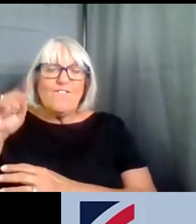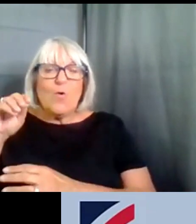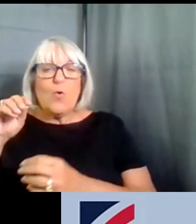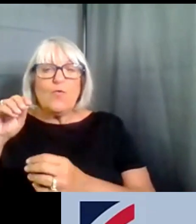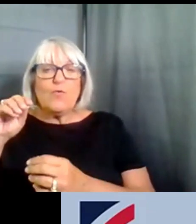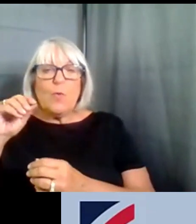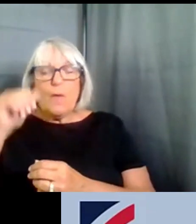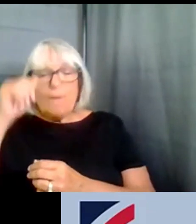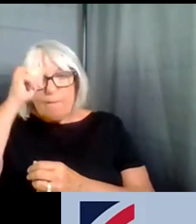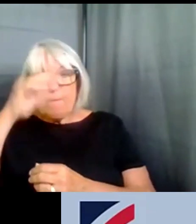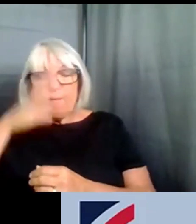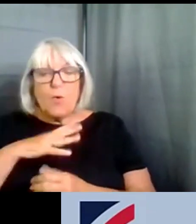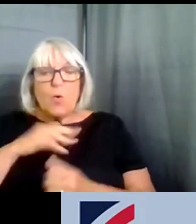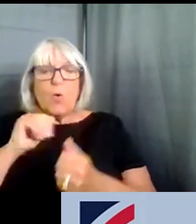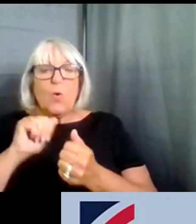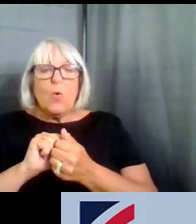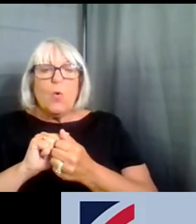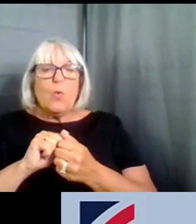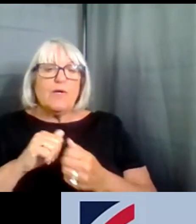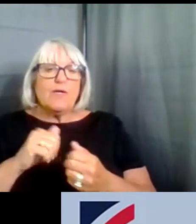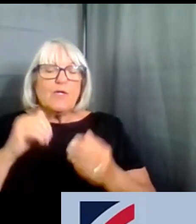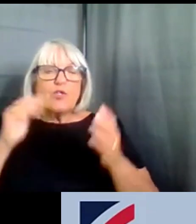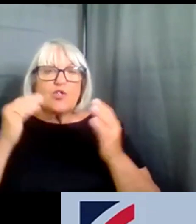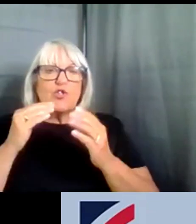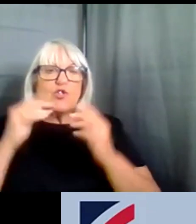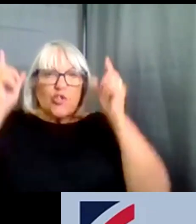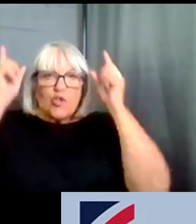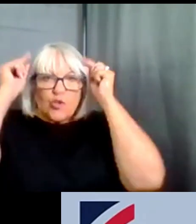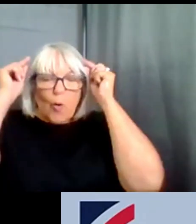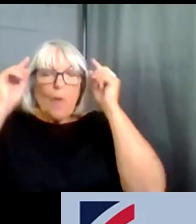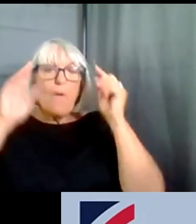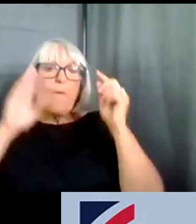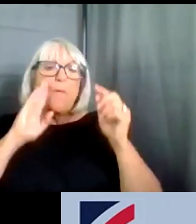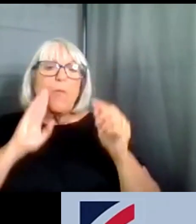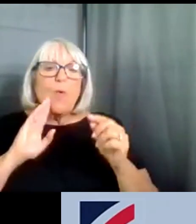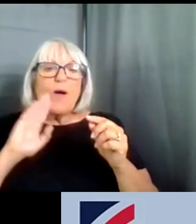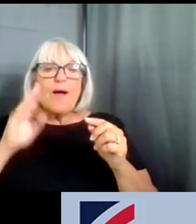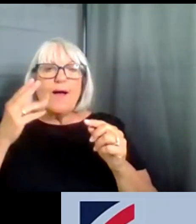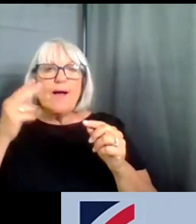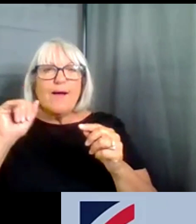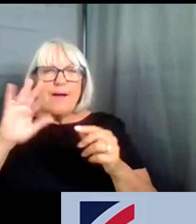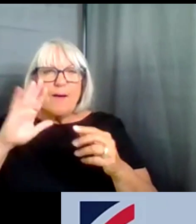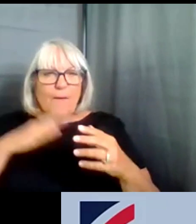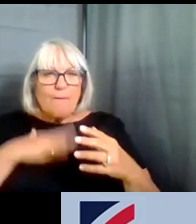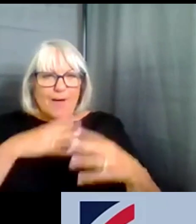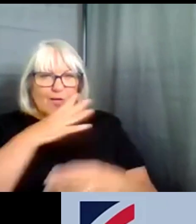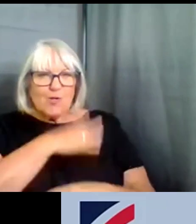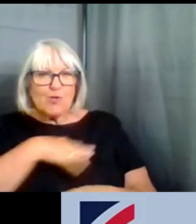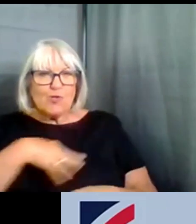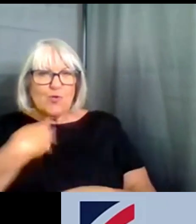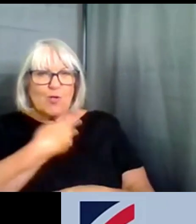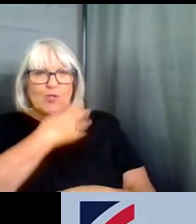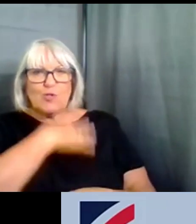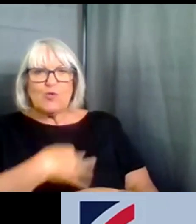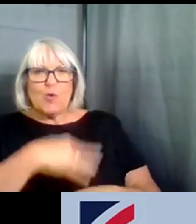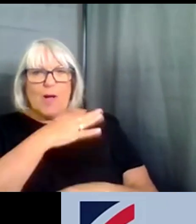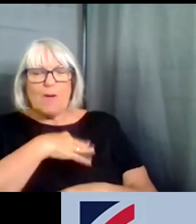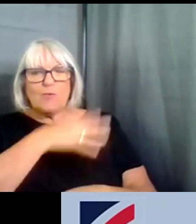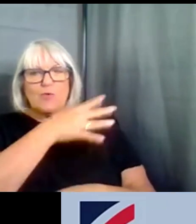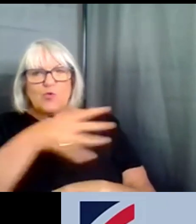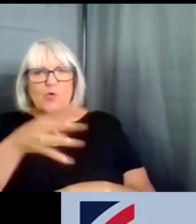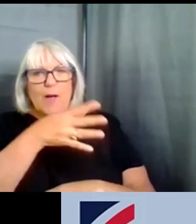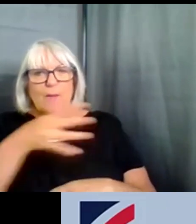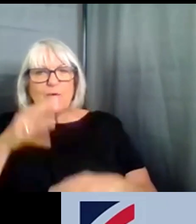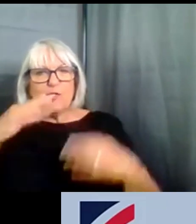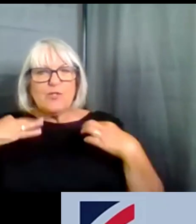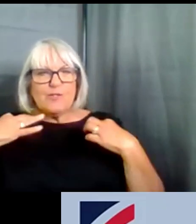a striped shirt that looks relatively blurry on the video. So my apologies for making this my